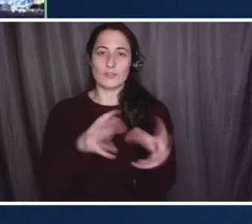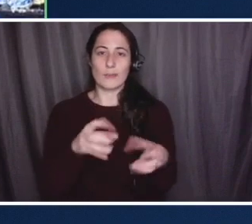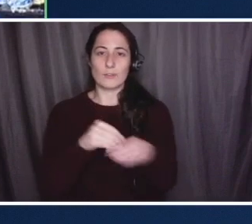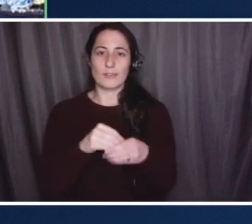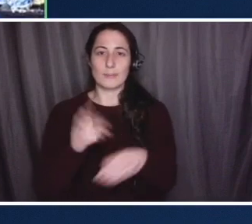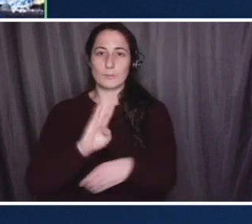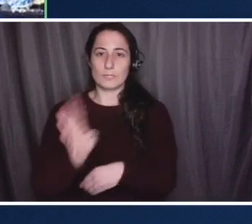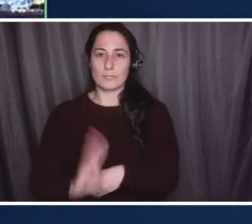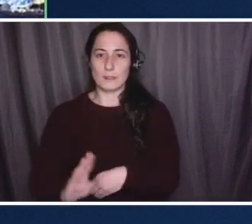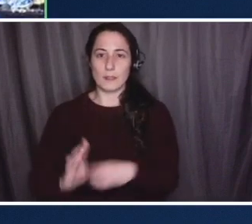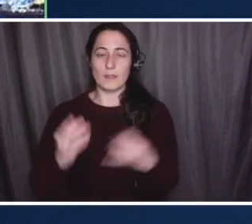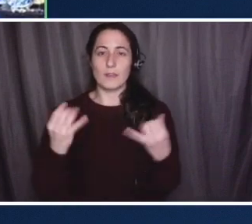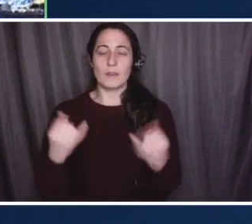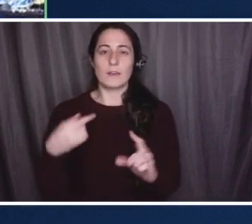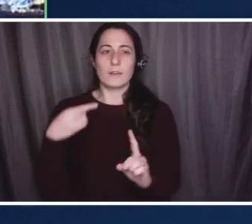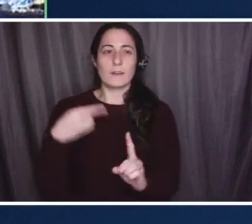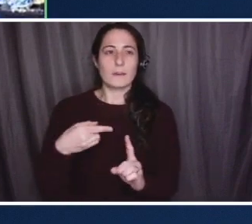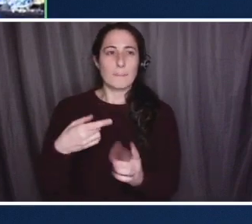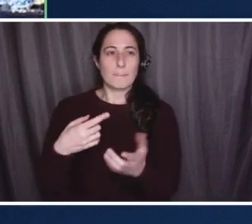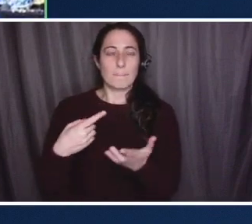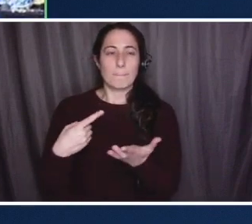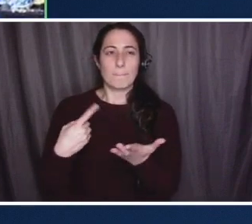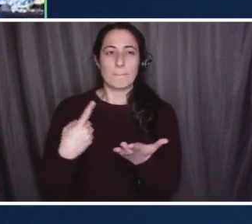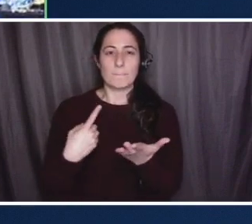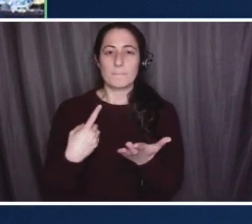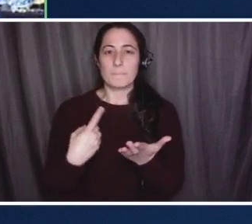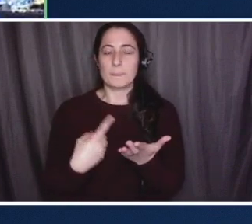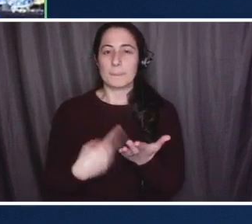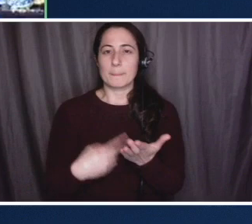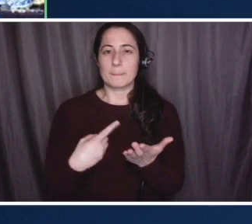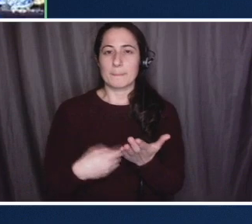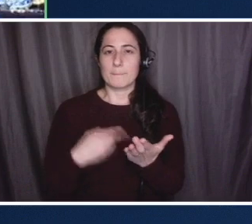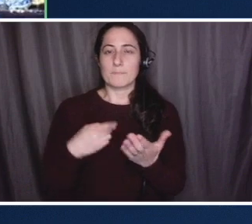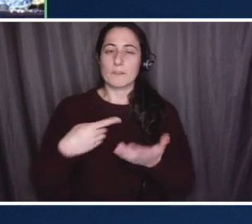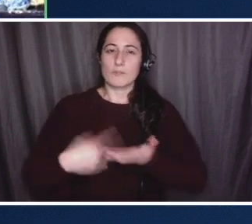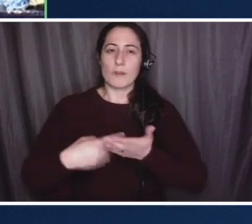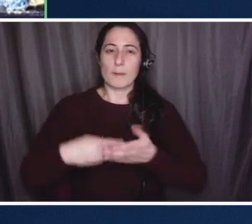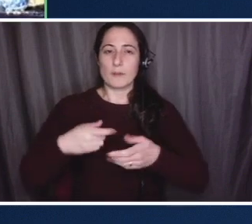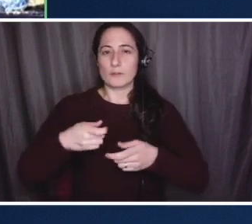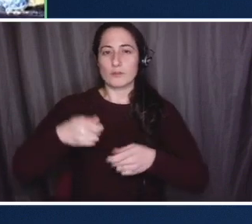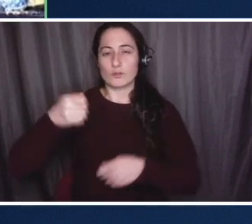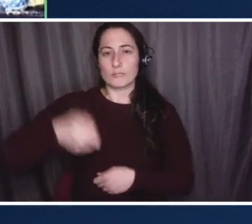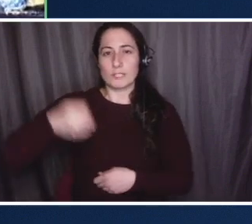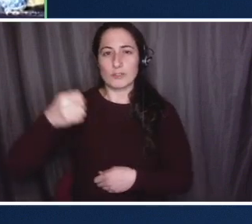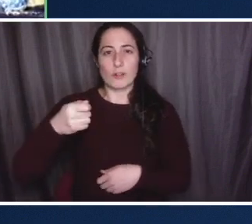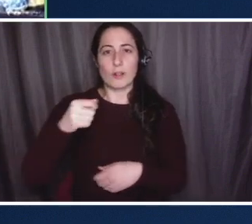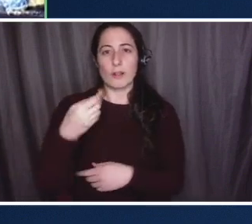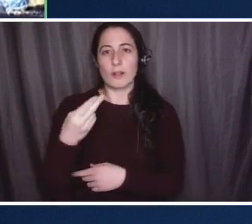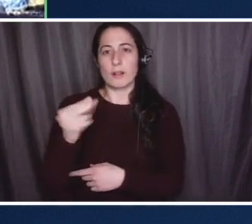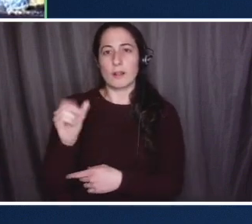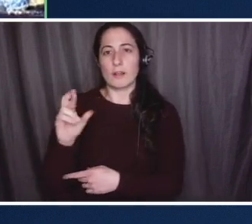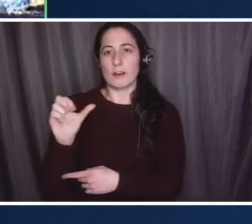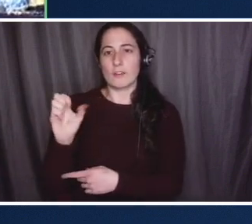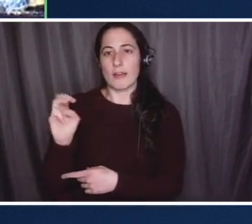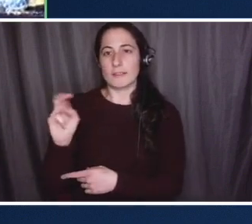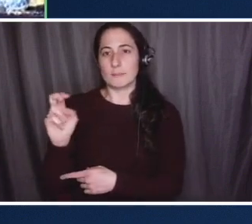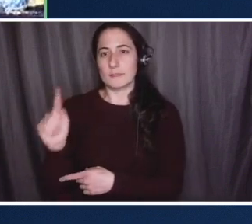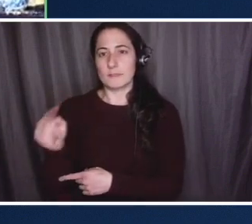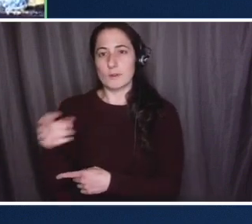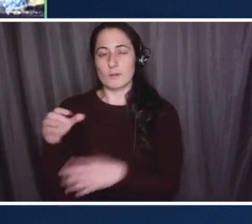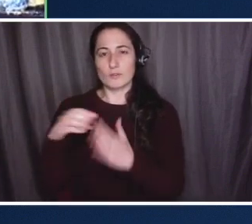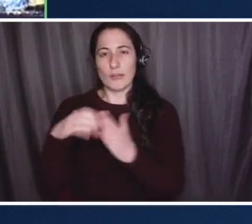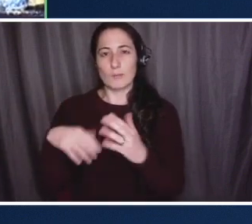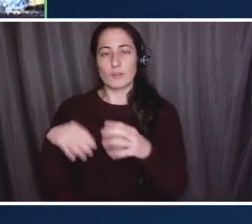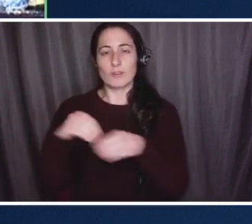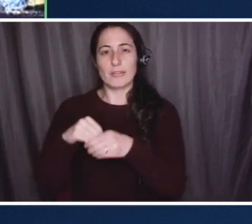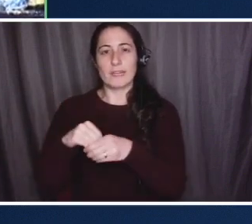cyber attacks, for instance, judicial harassment. Our chapter in Madagascar had 12 cyber attacks